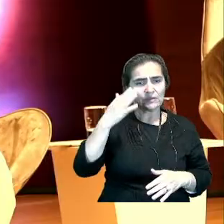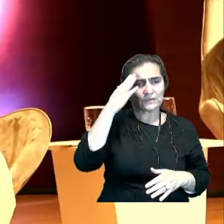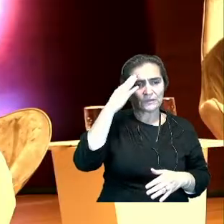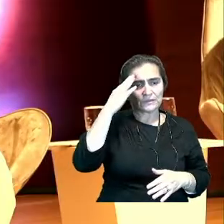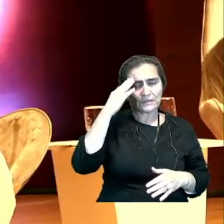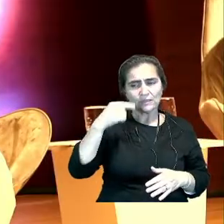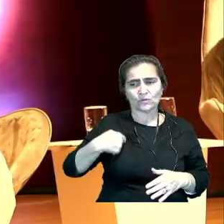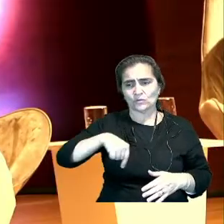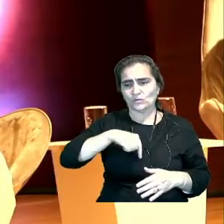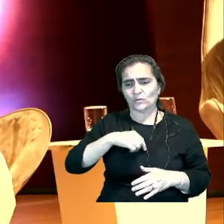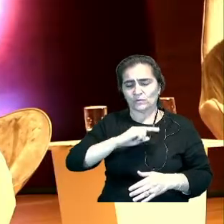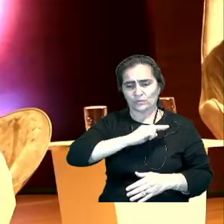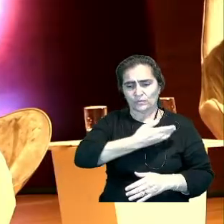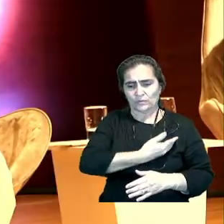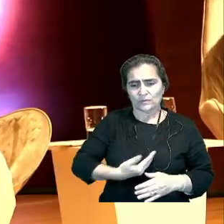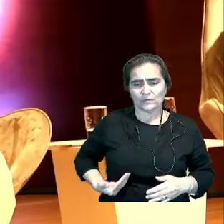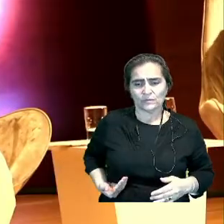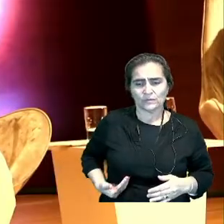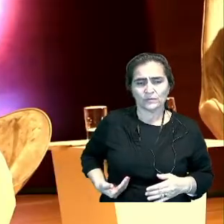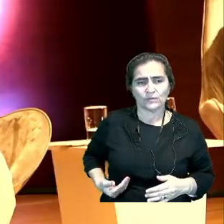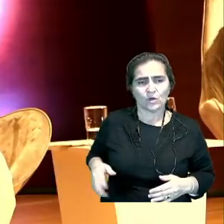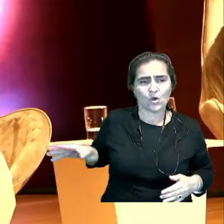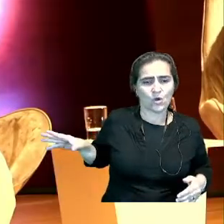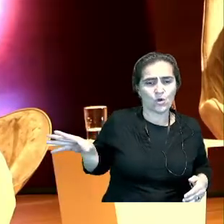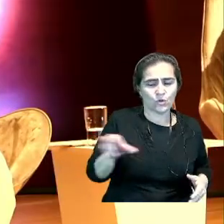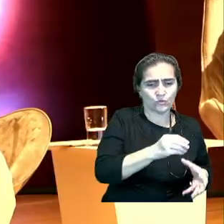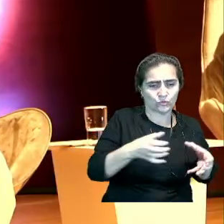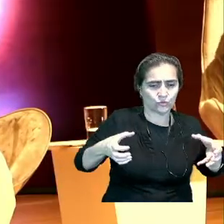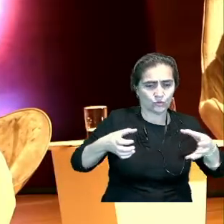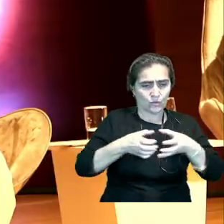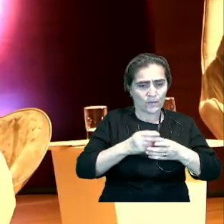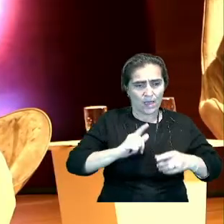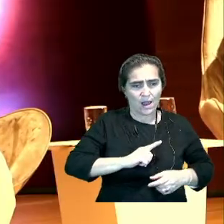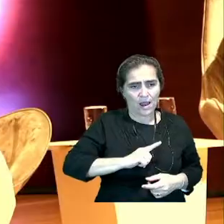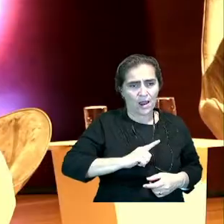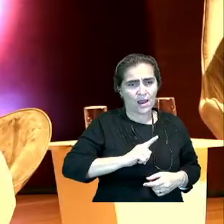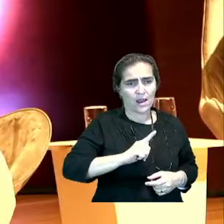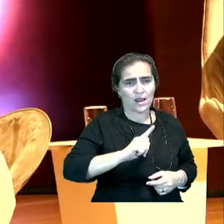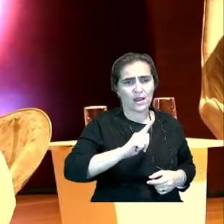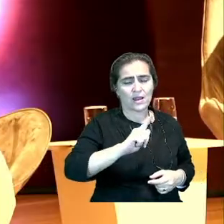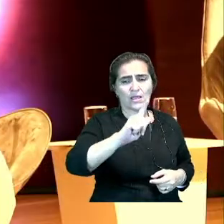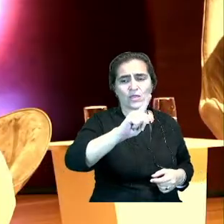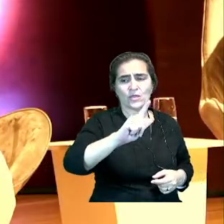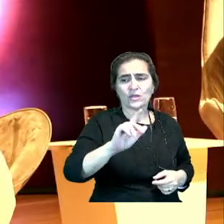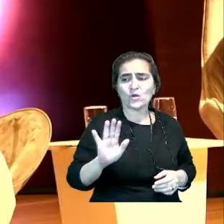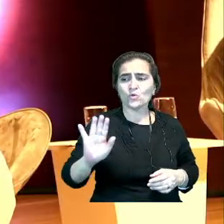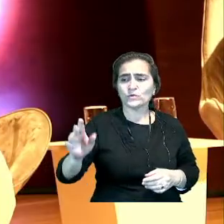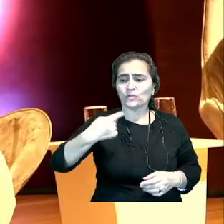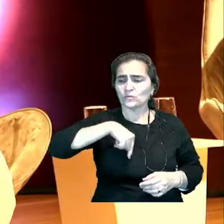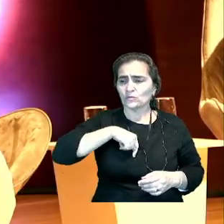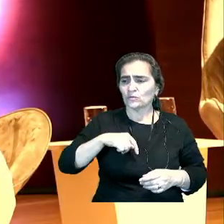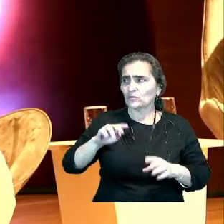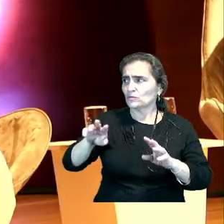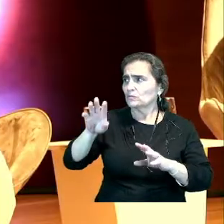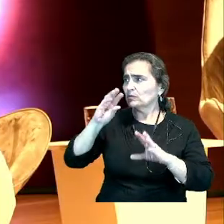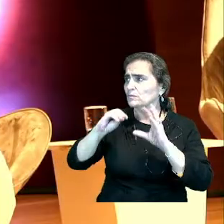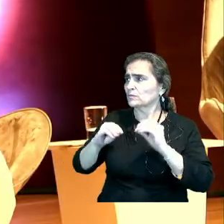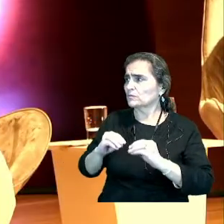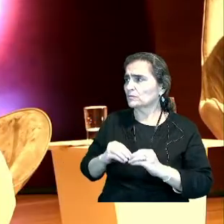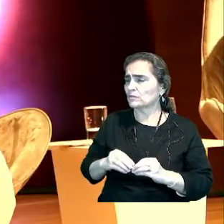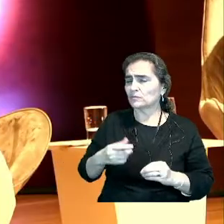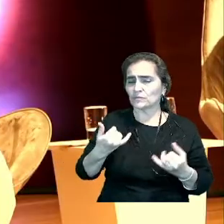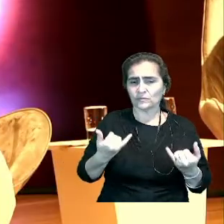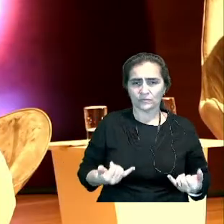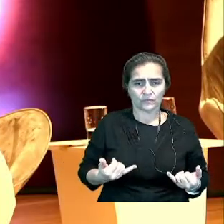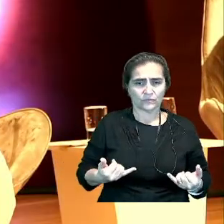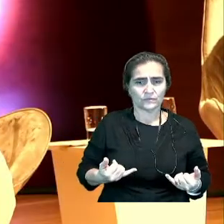other leaders who are here today who have inspired us with their presentations. We draw on your strength. And I think